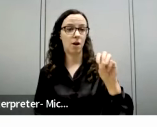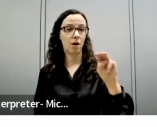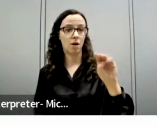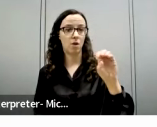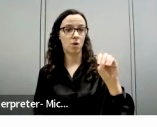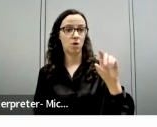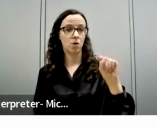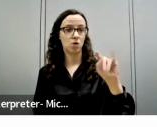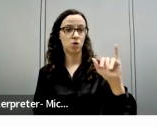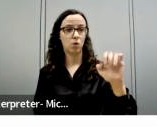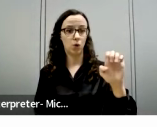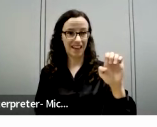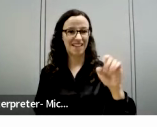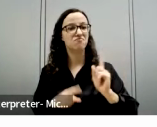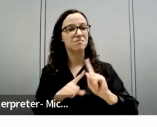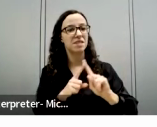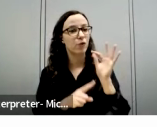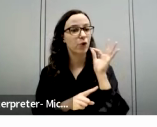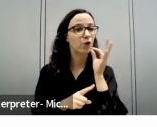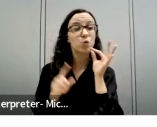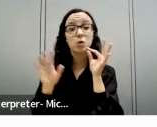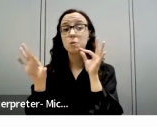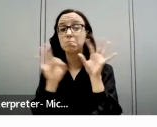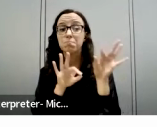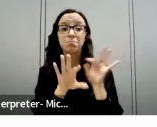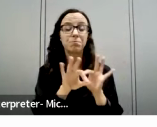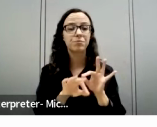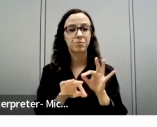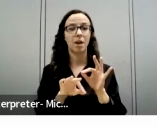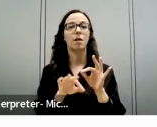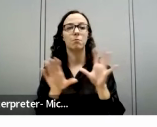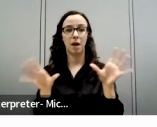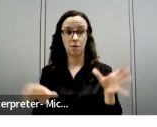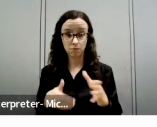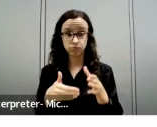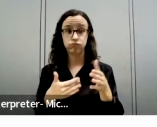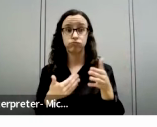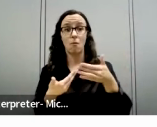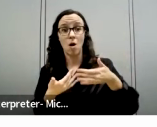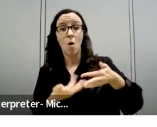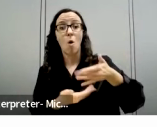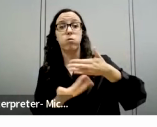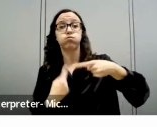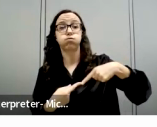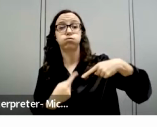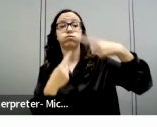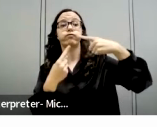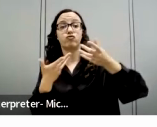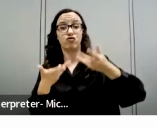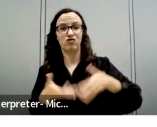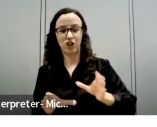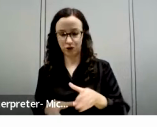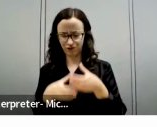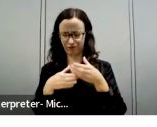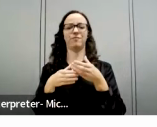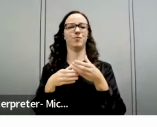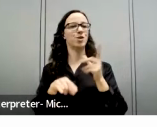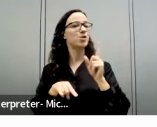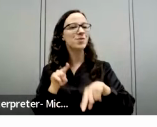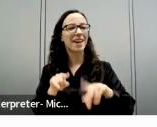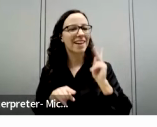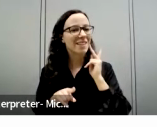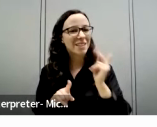that we use, but overall, when we have the one smoothie completed, it's kind of hard to see what went into that smoothie because,